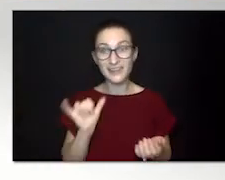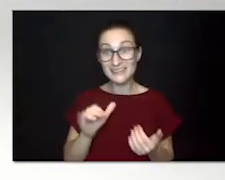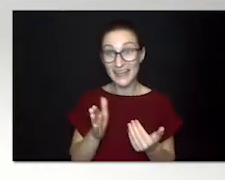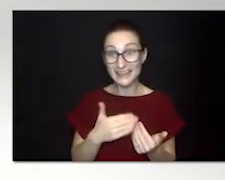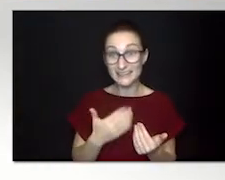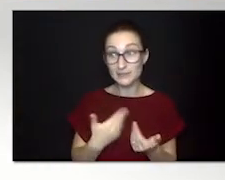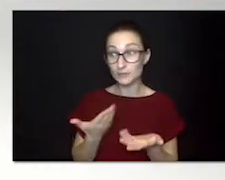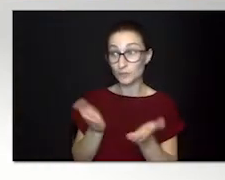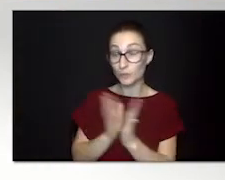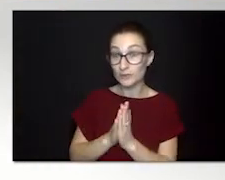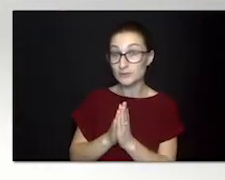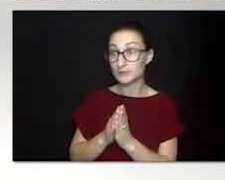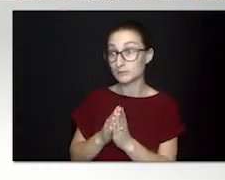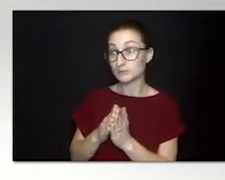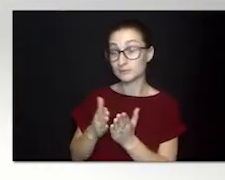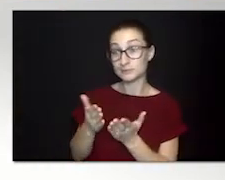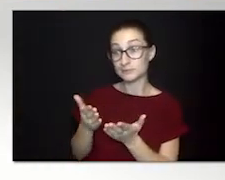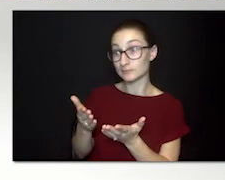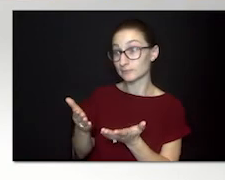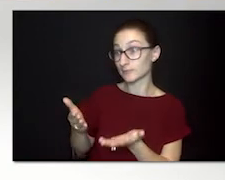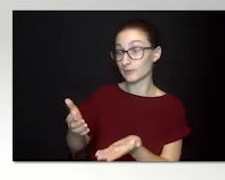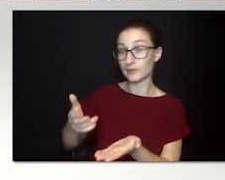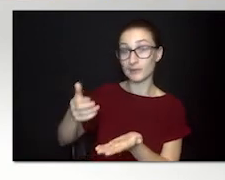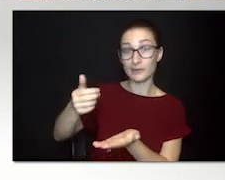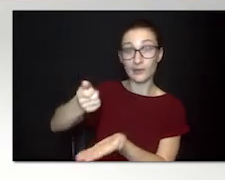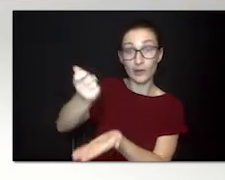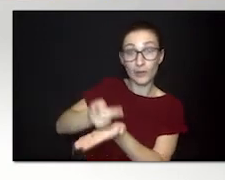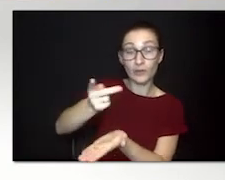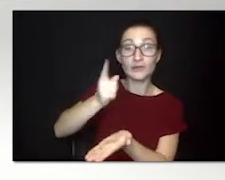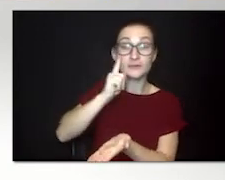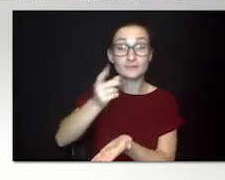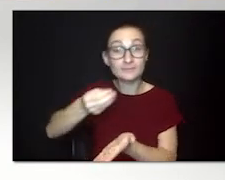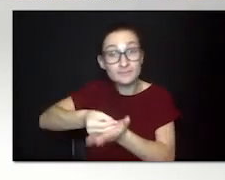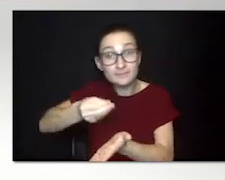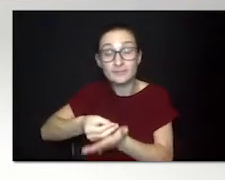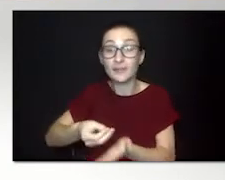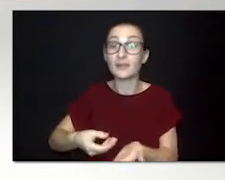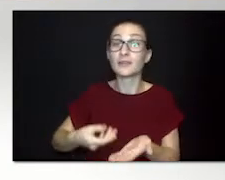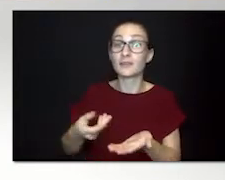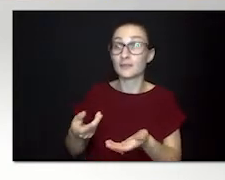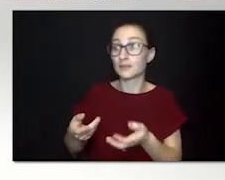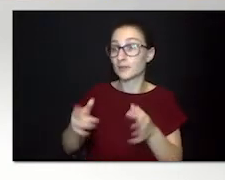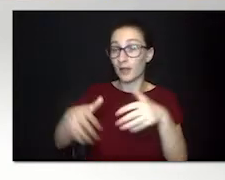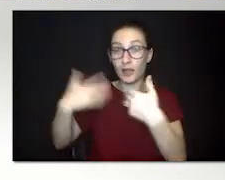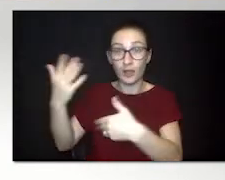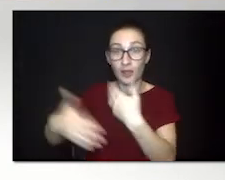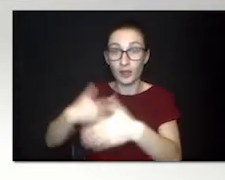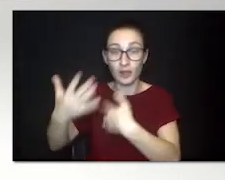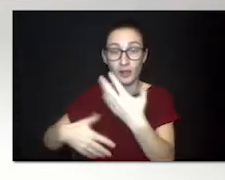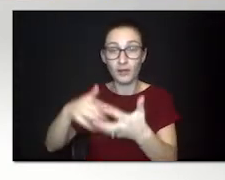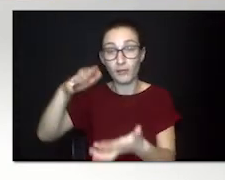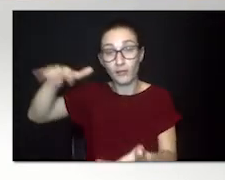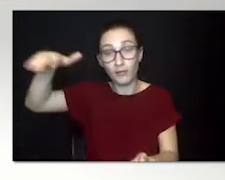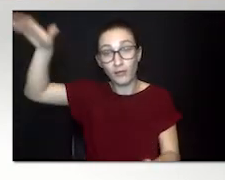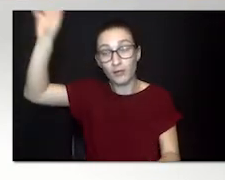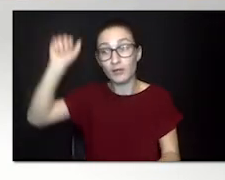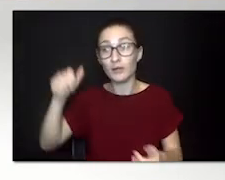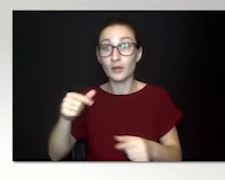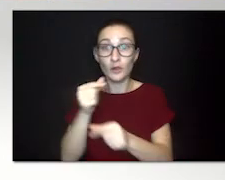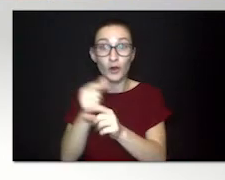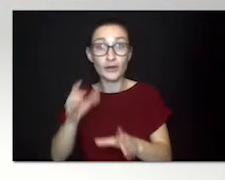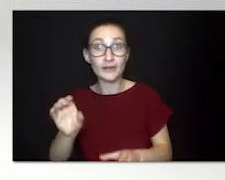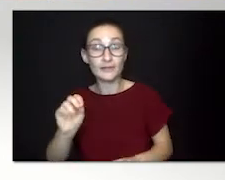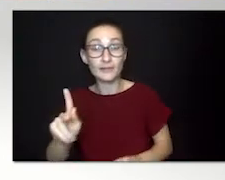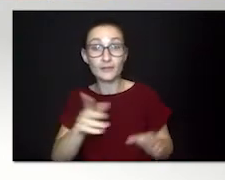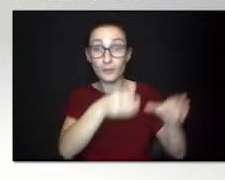easy is it going to be able to get them to sign a petition, to petition the court, to authorize the expense for this medical needs that's needed, and then